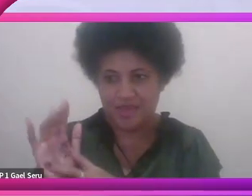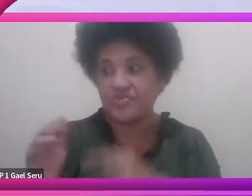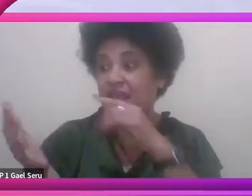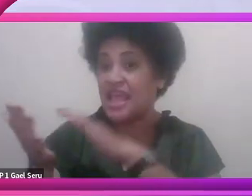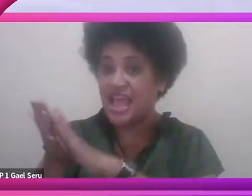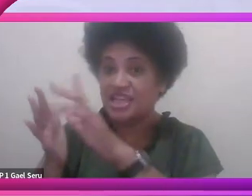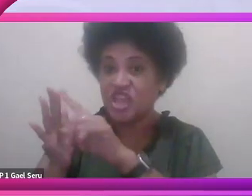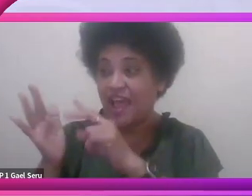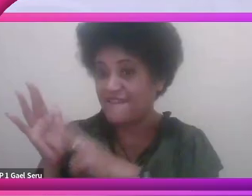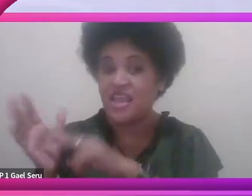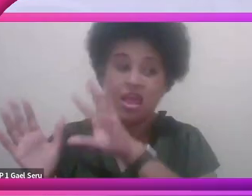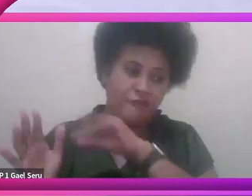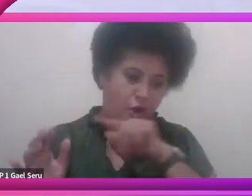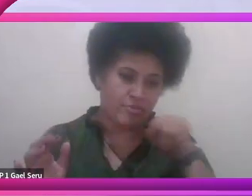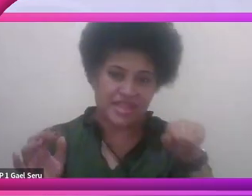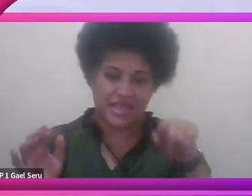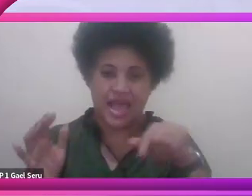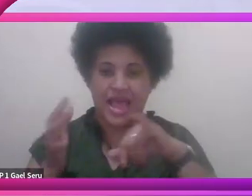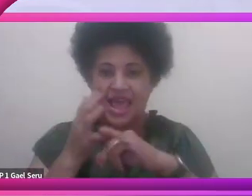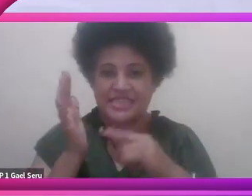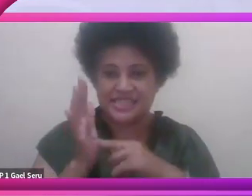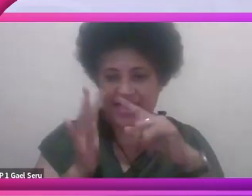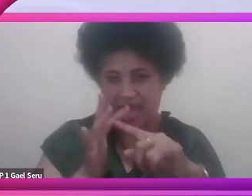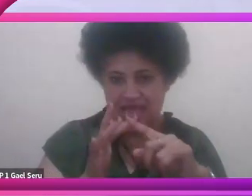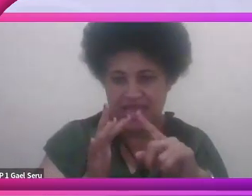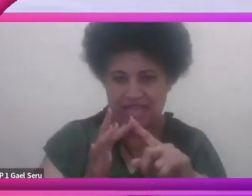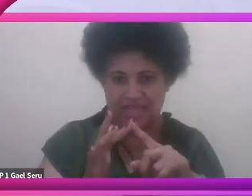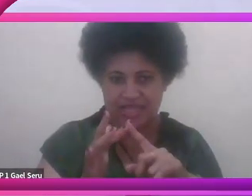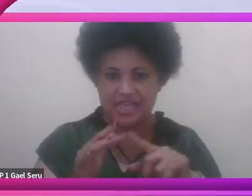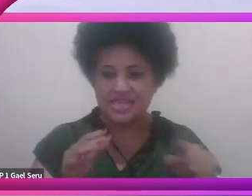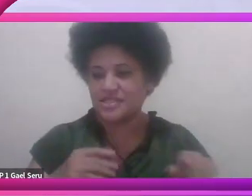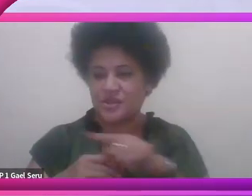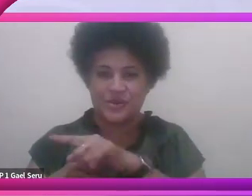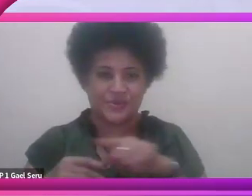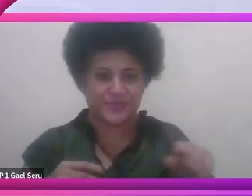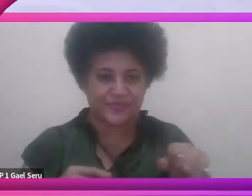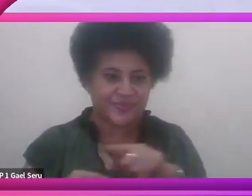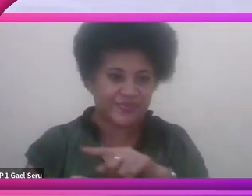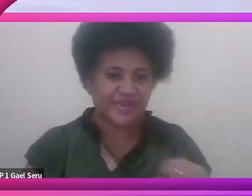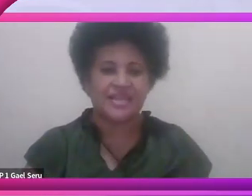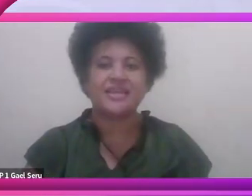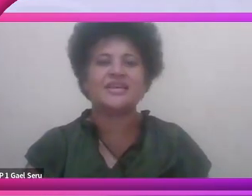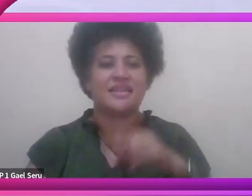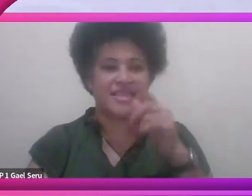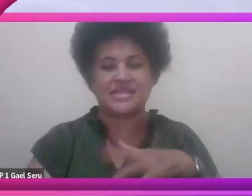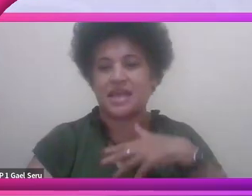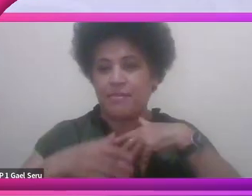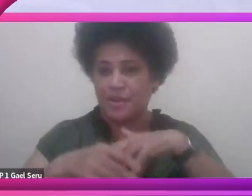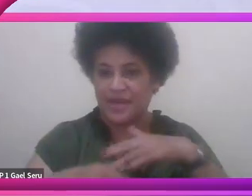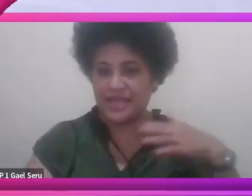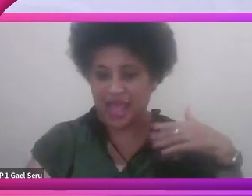STI infection. So sexual transmitted disease and HIV is a significant public health problem